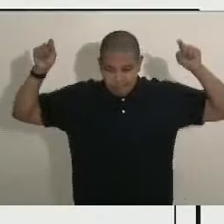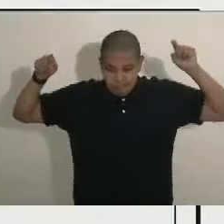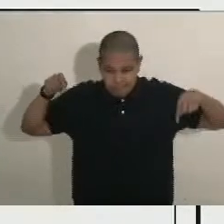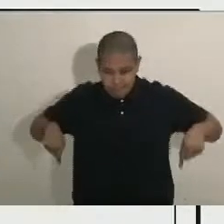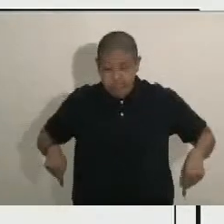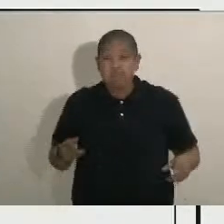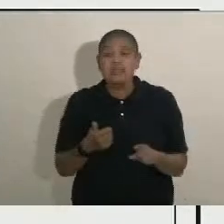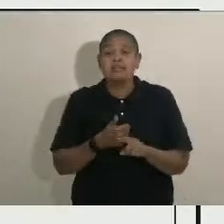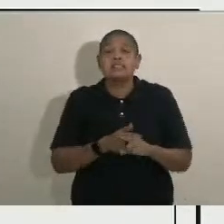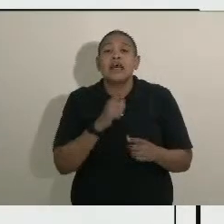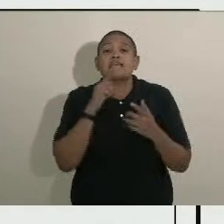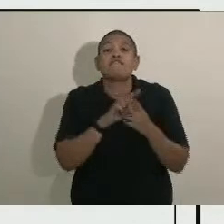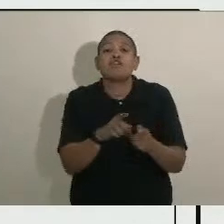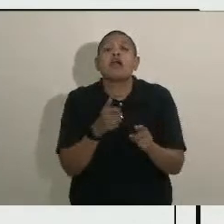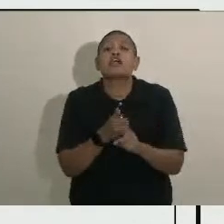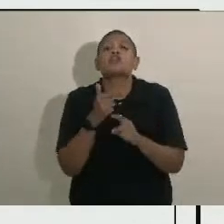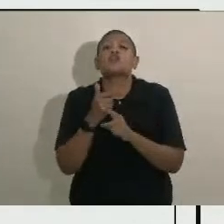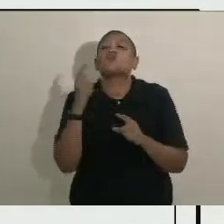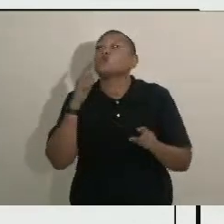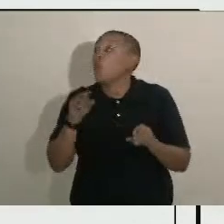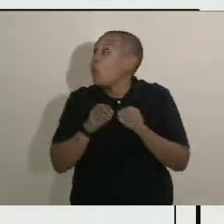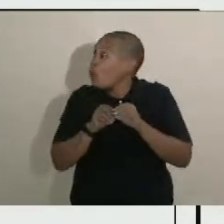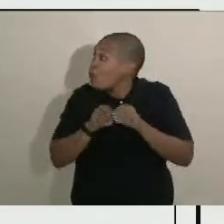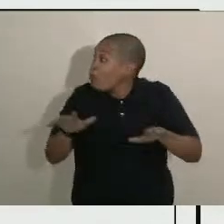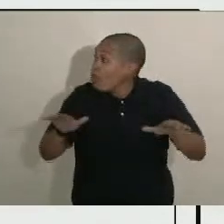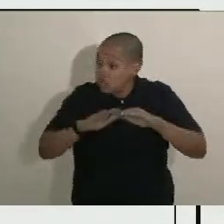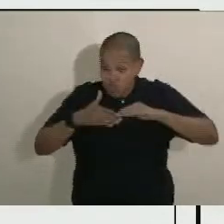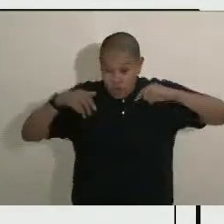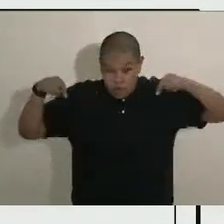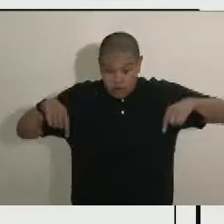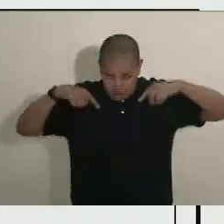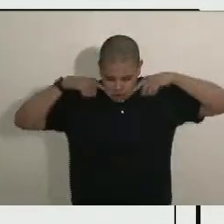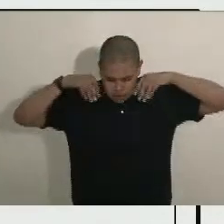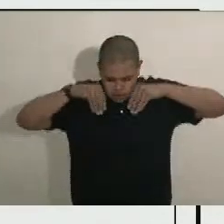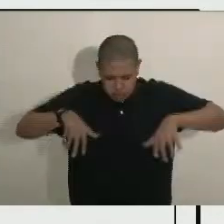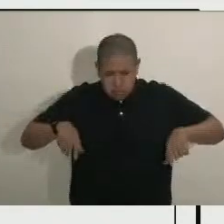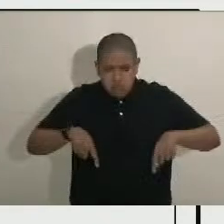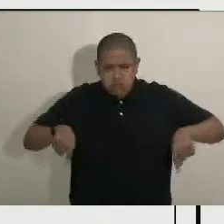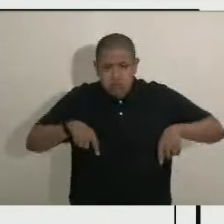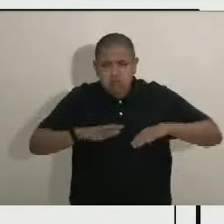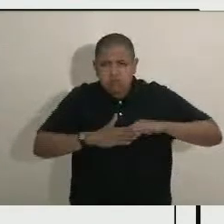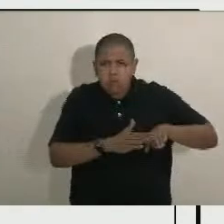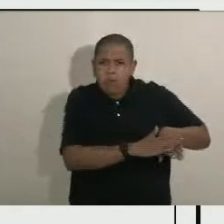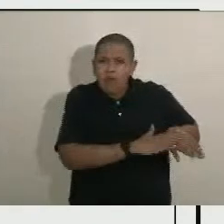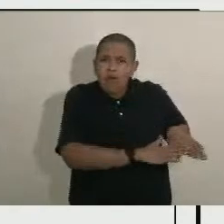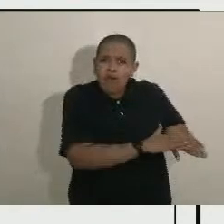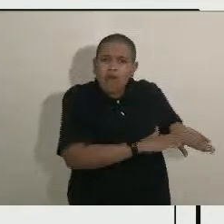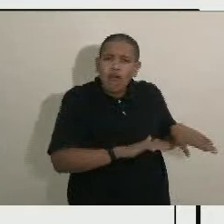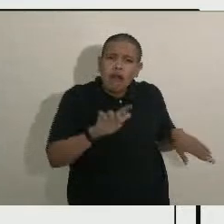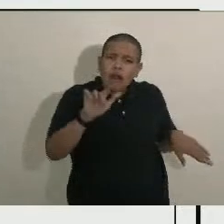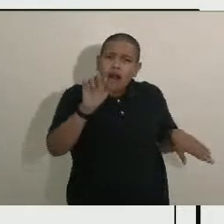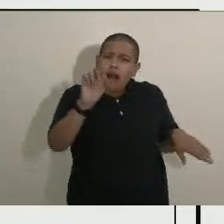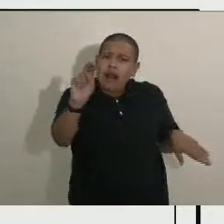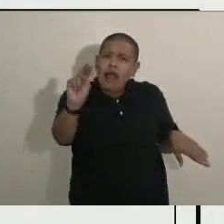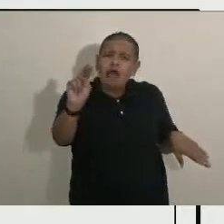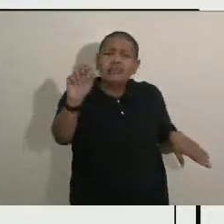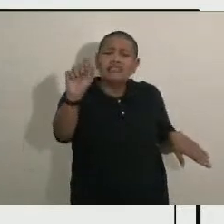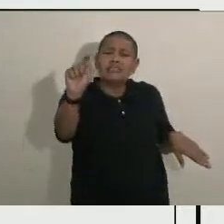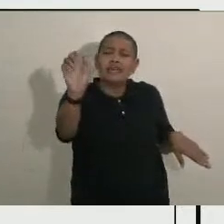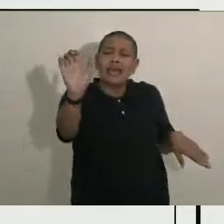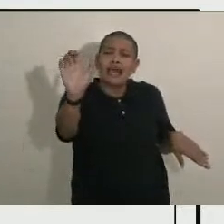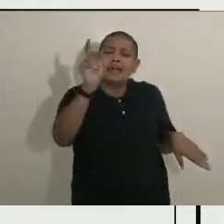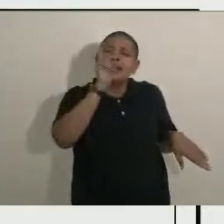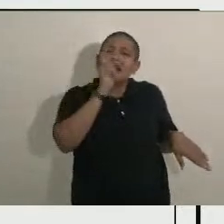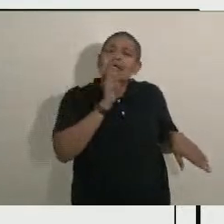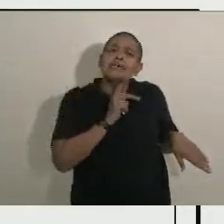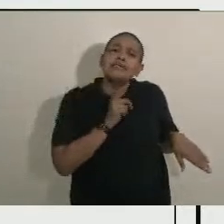the geographical distribution of these cases, we see that Clarendon, St. Catherine, Kingston, and St.